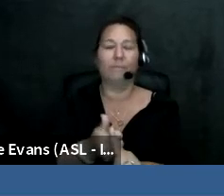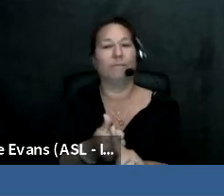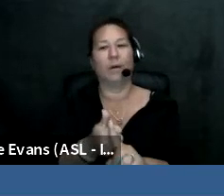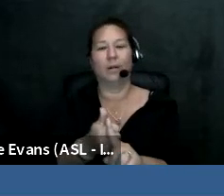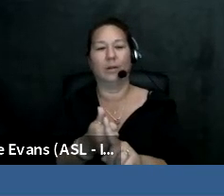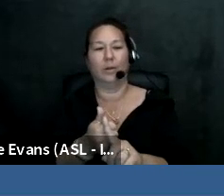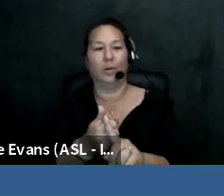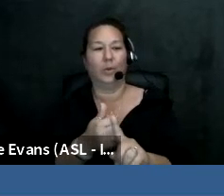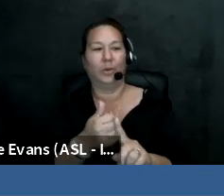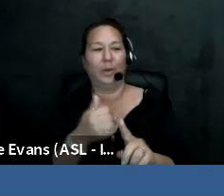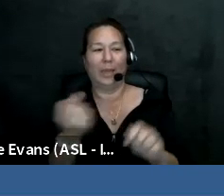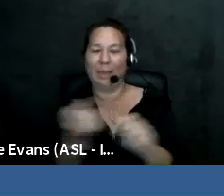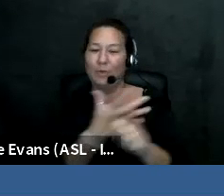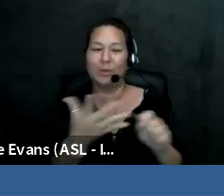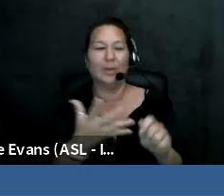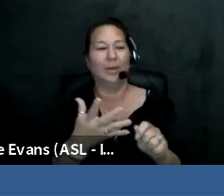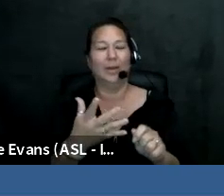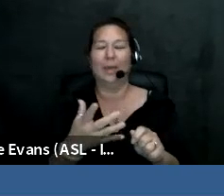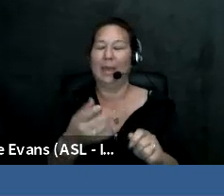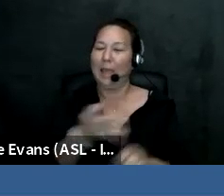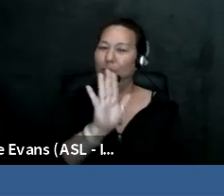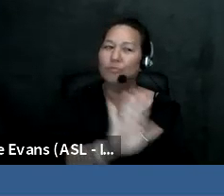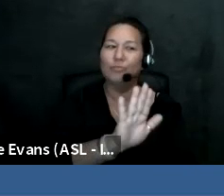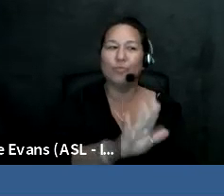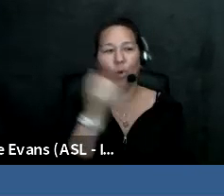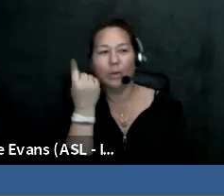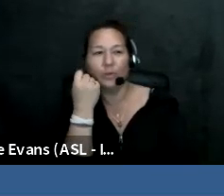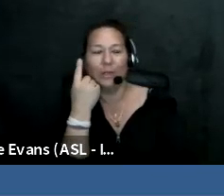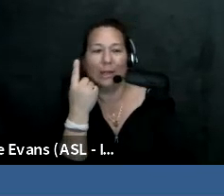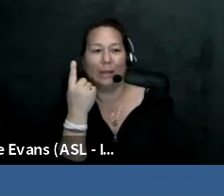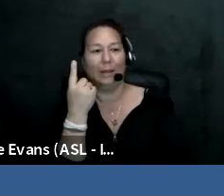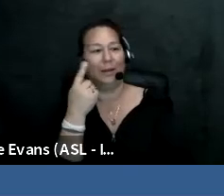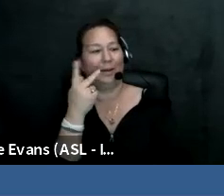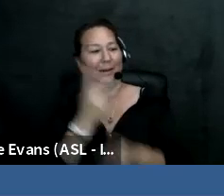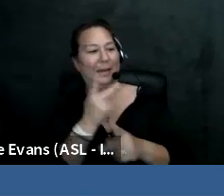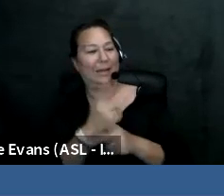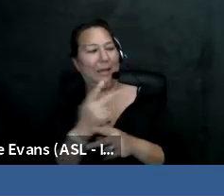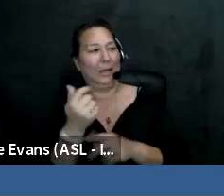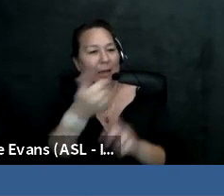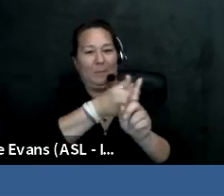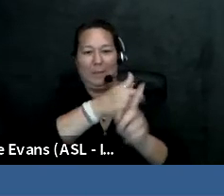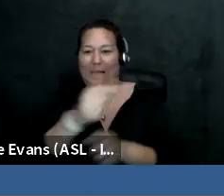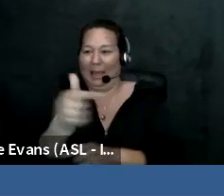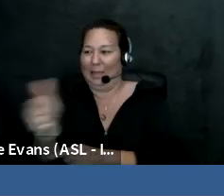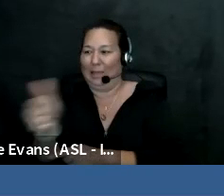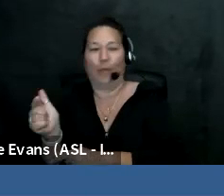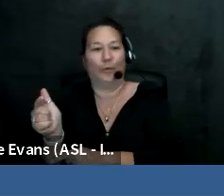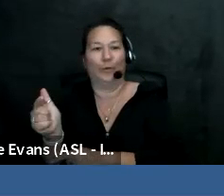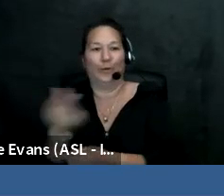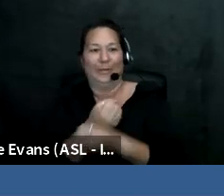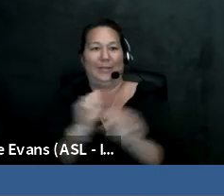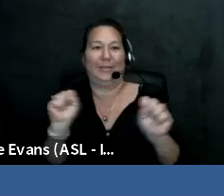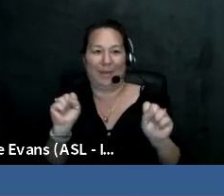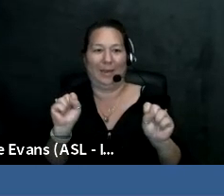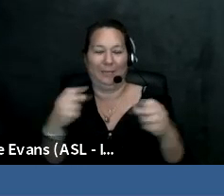the need to keep each other safe and healthy. We are here today because of the collective efforts